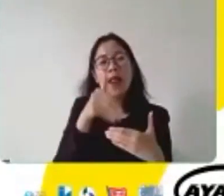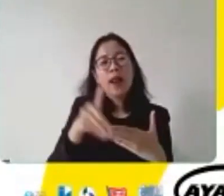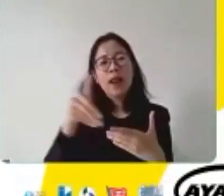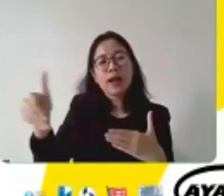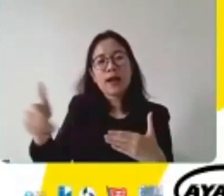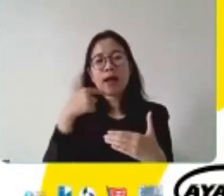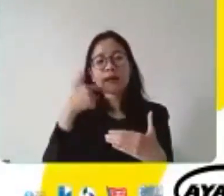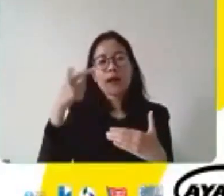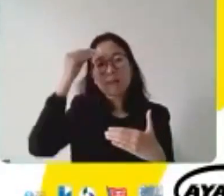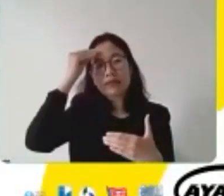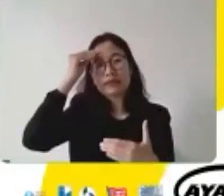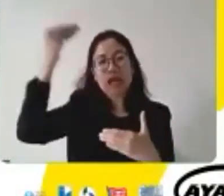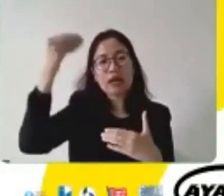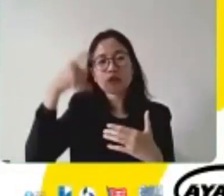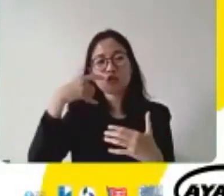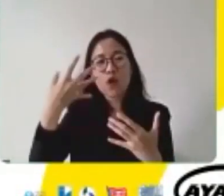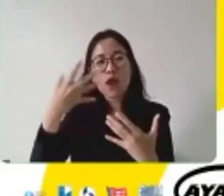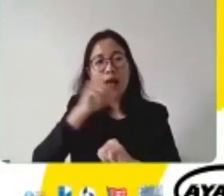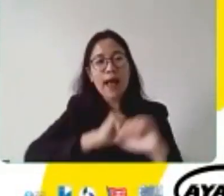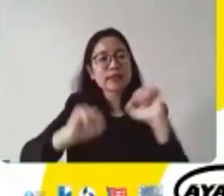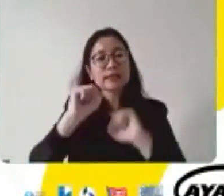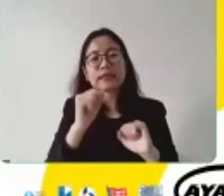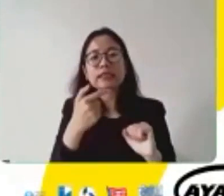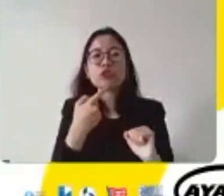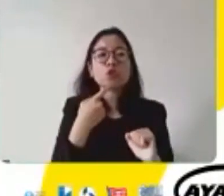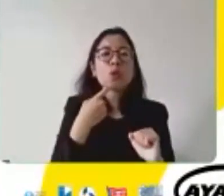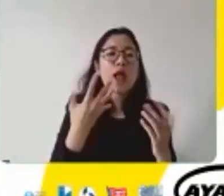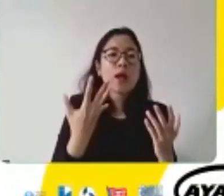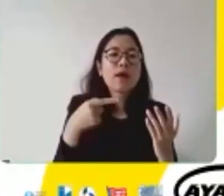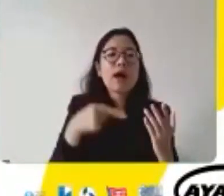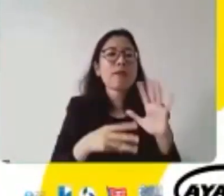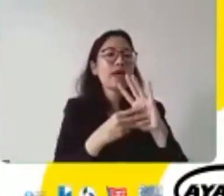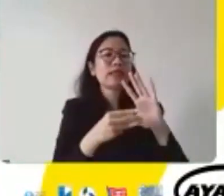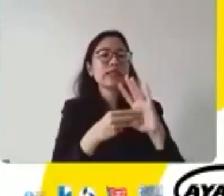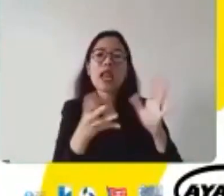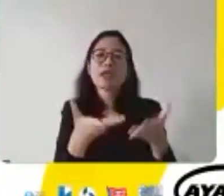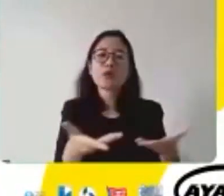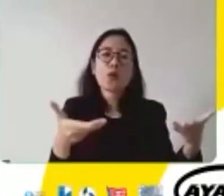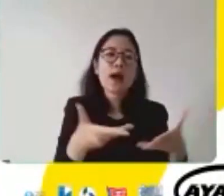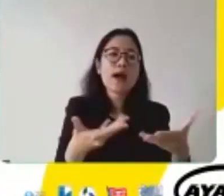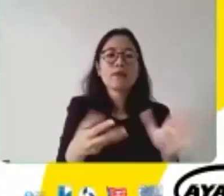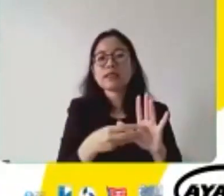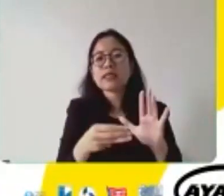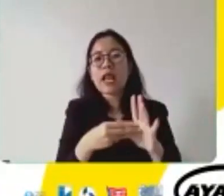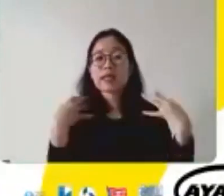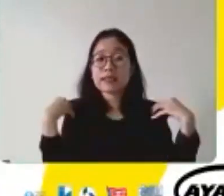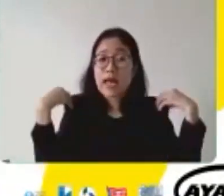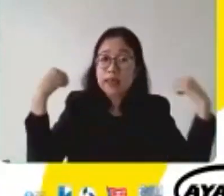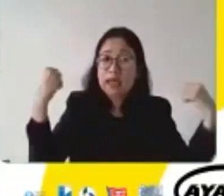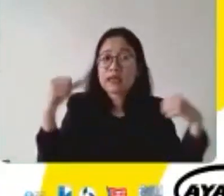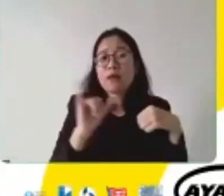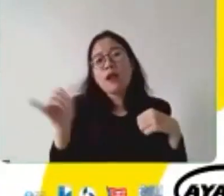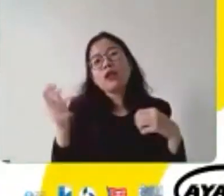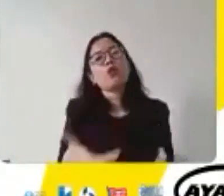lot of kind of distance to be traveled so that we can really elevate the importance of air quality and